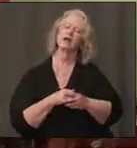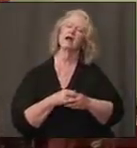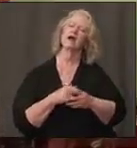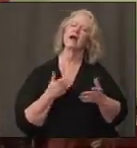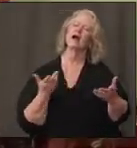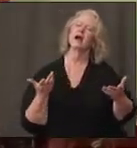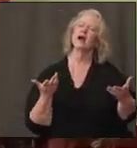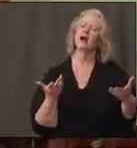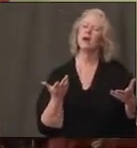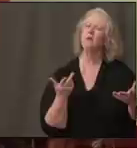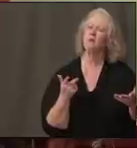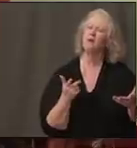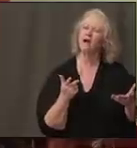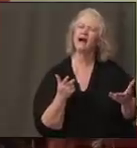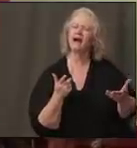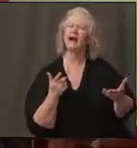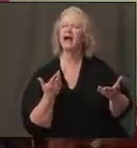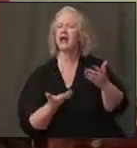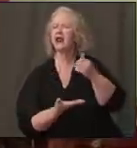increase ventilation and